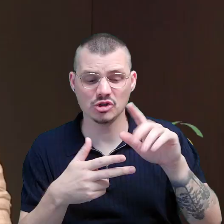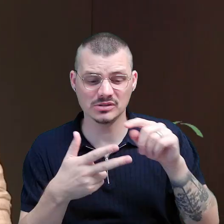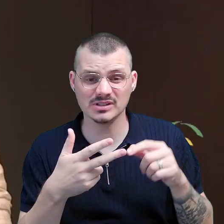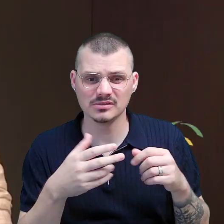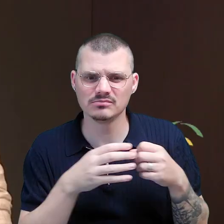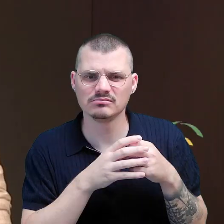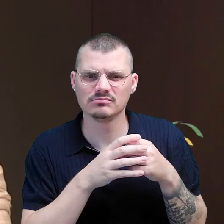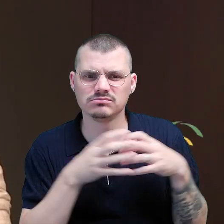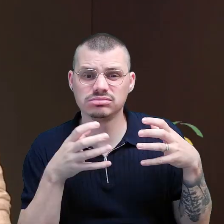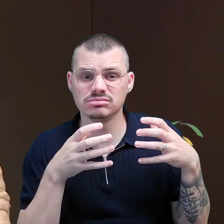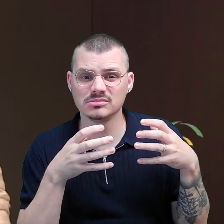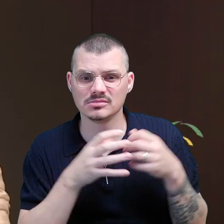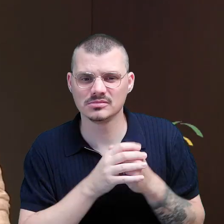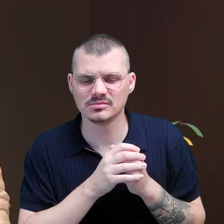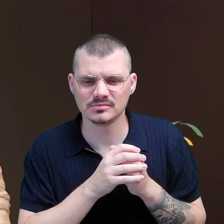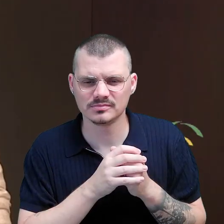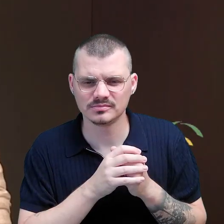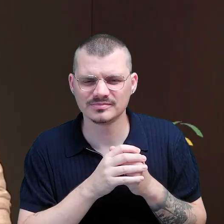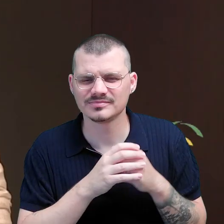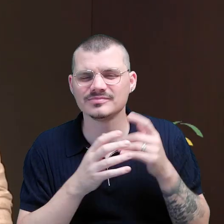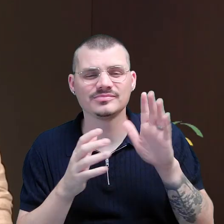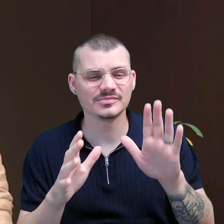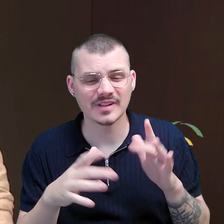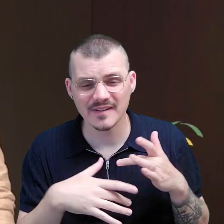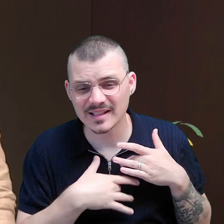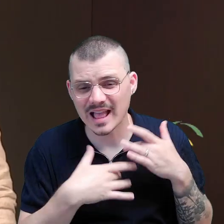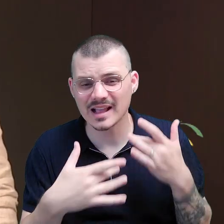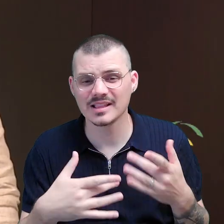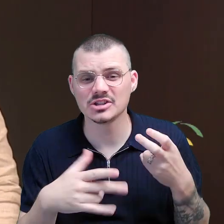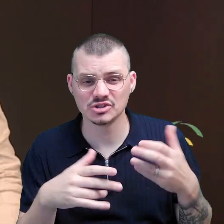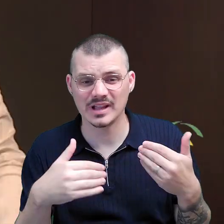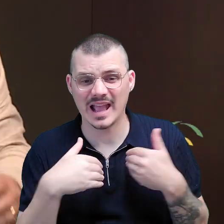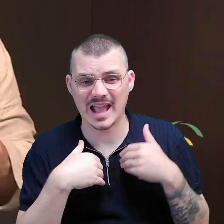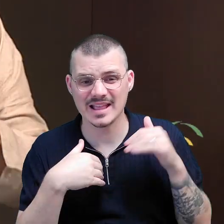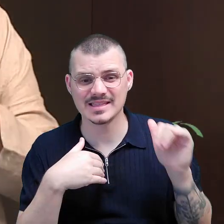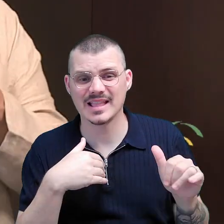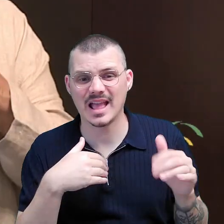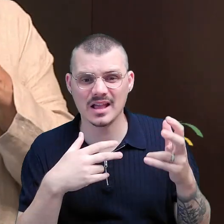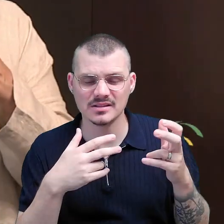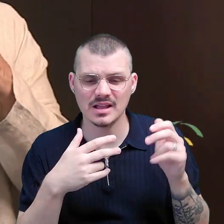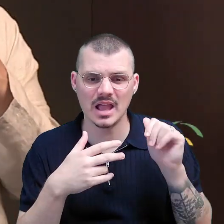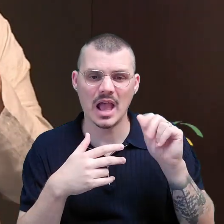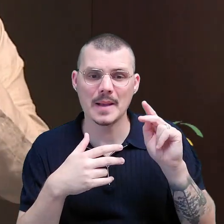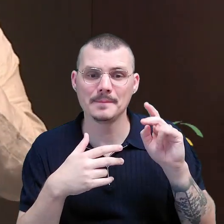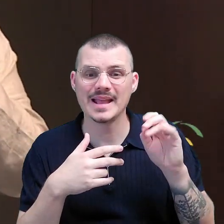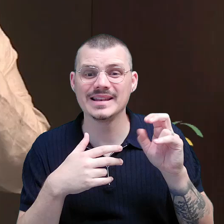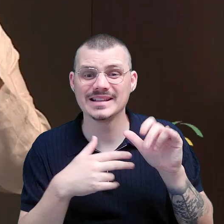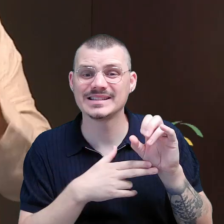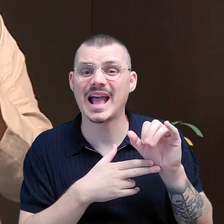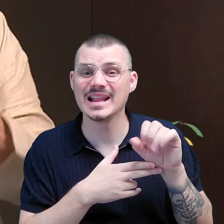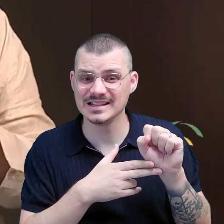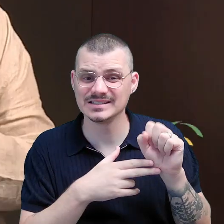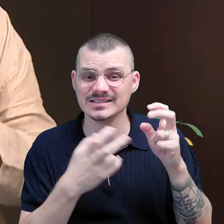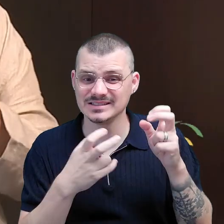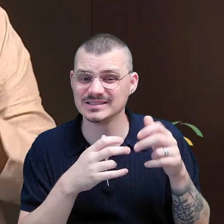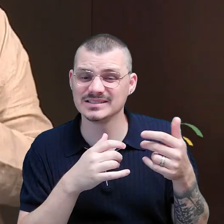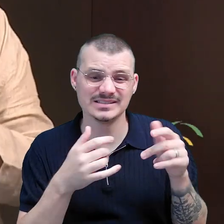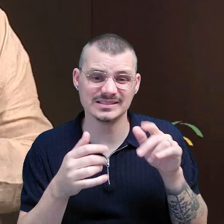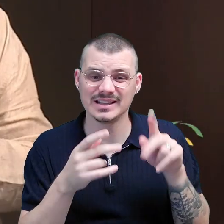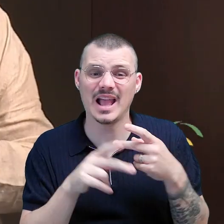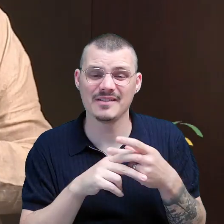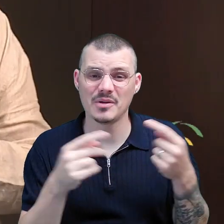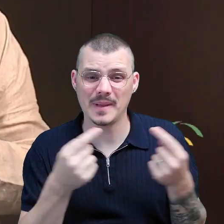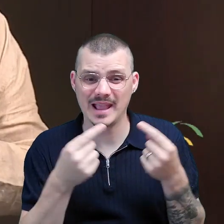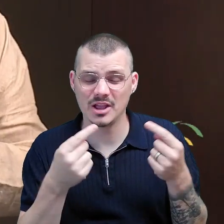and hers was swollen. It was very likely that she'd had this basically appendicitis